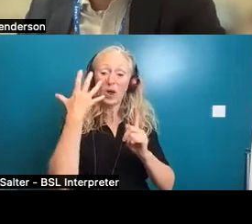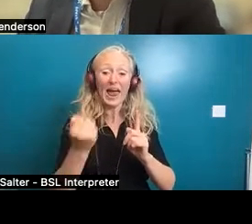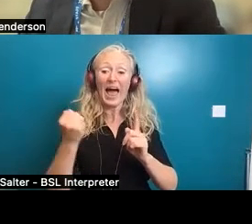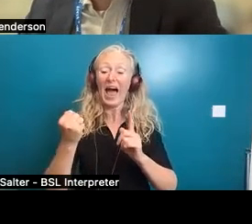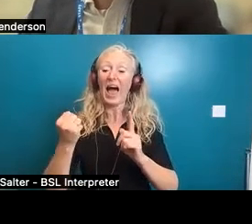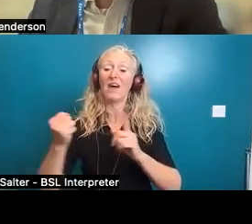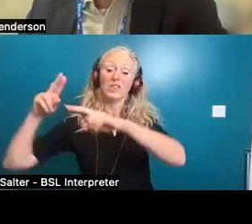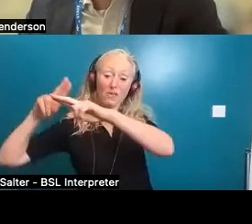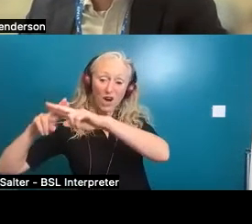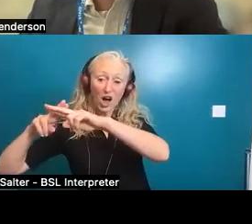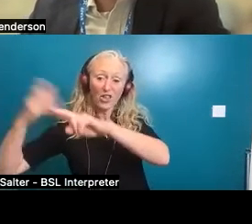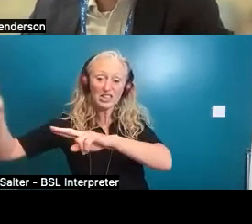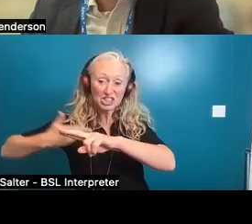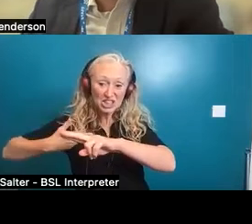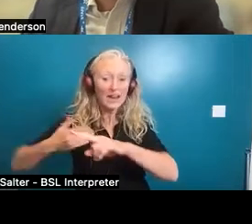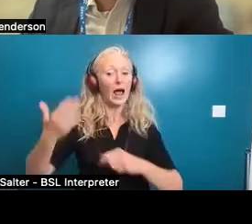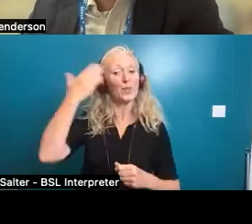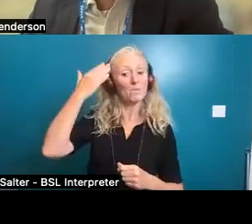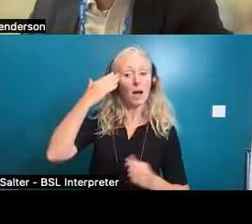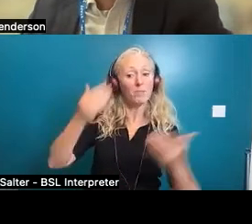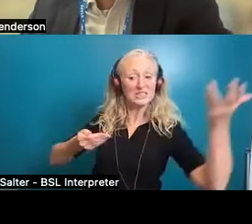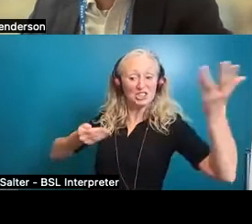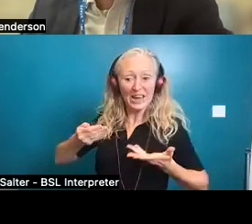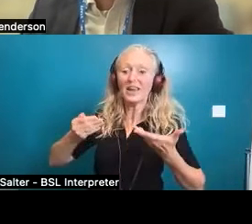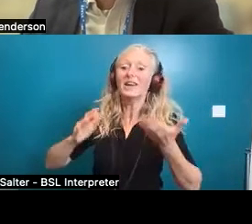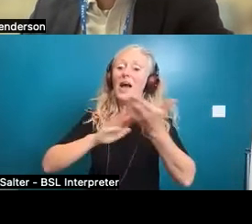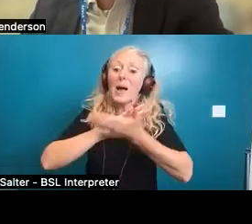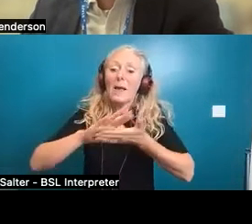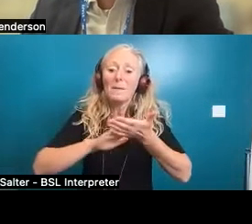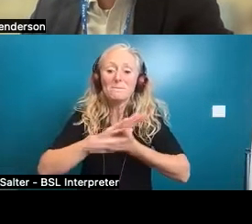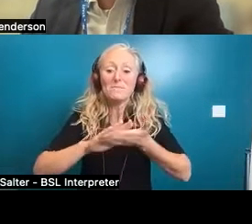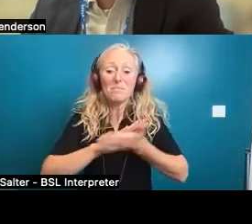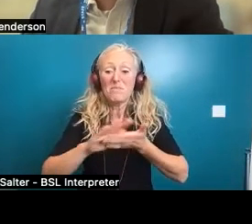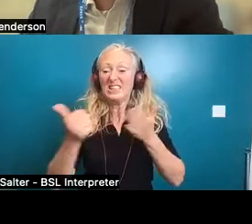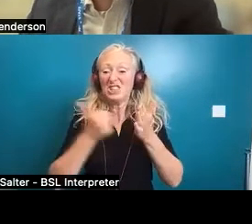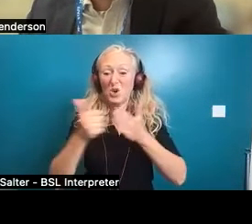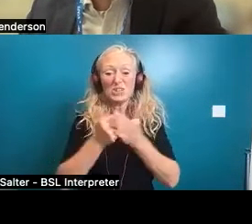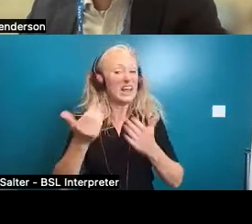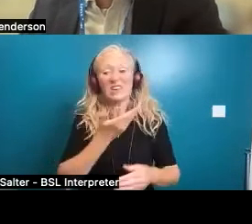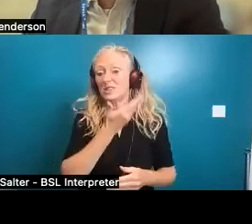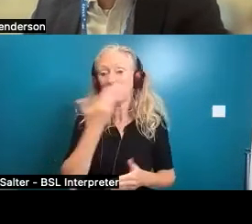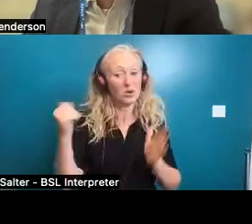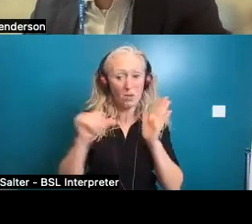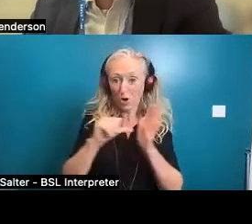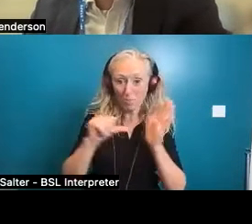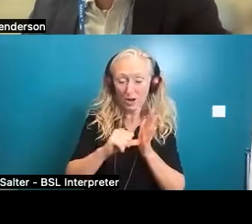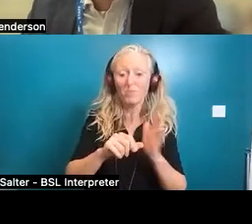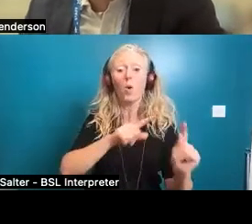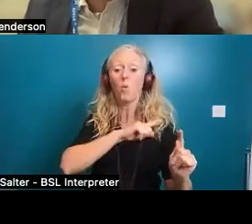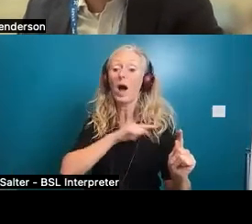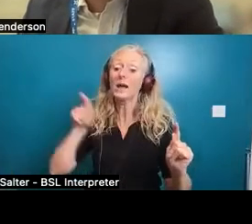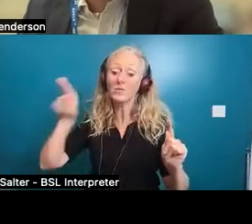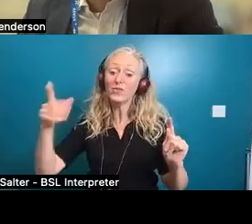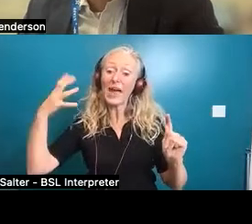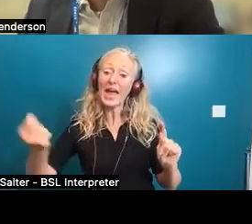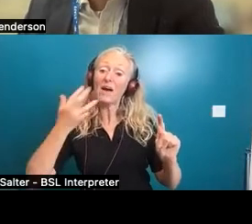once in a while, you're unlucky. You have kids with someone who happens to also be carrying a spelling mistake in exactly the